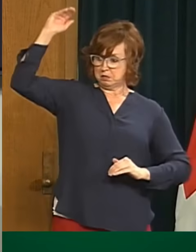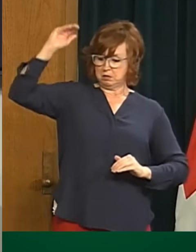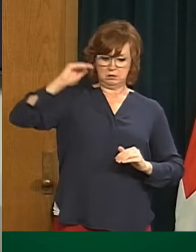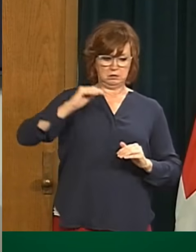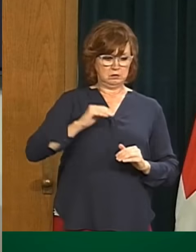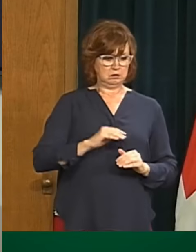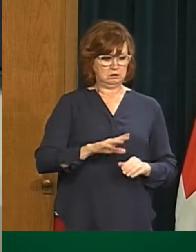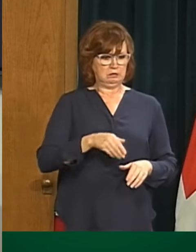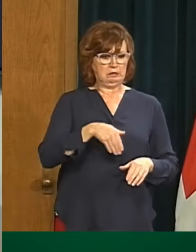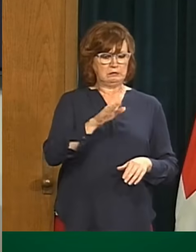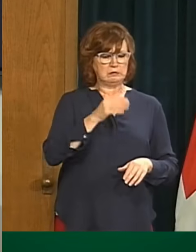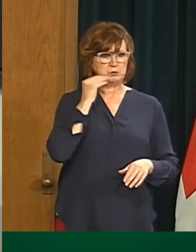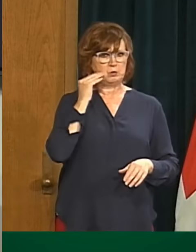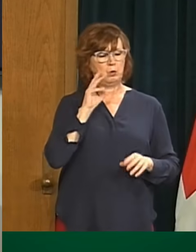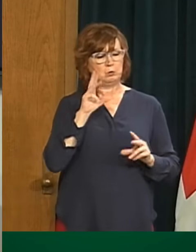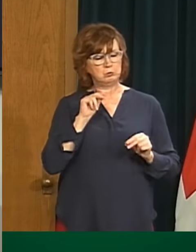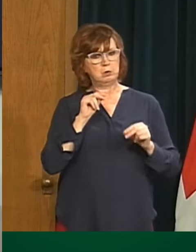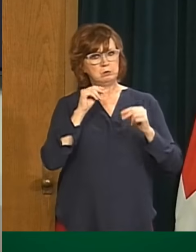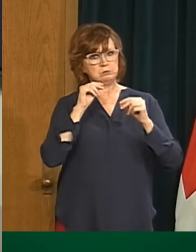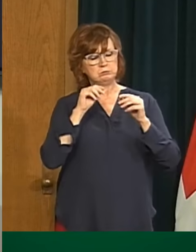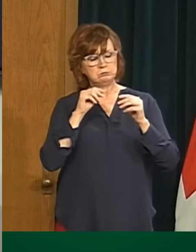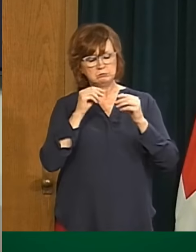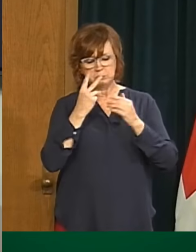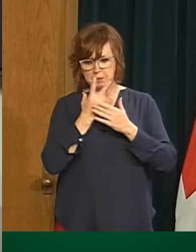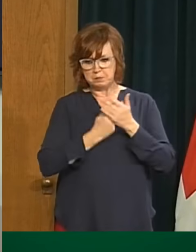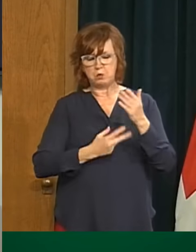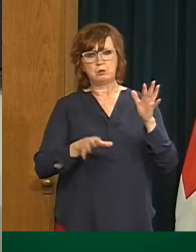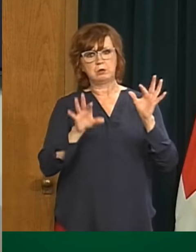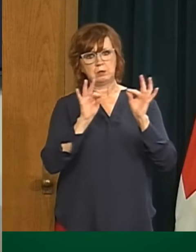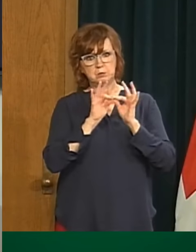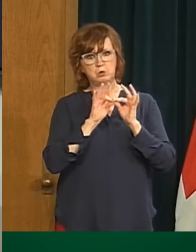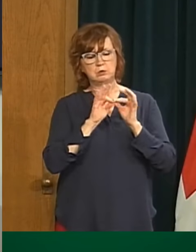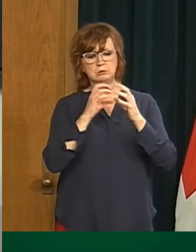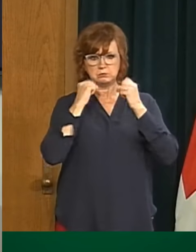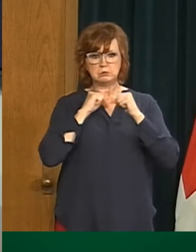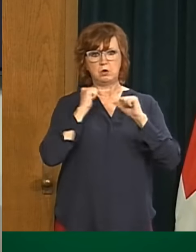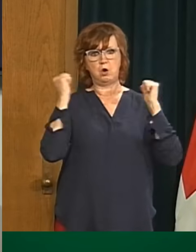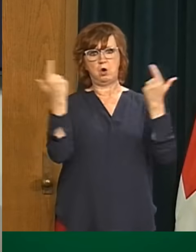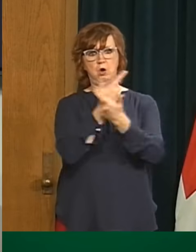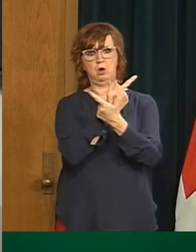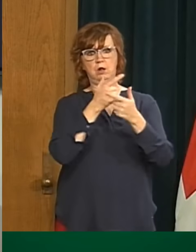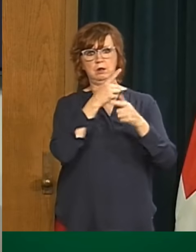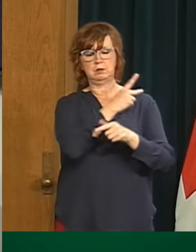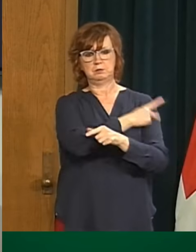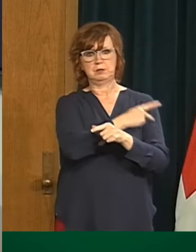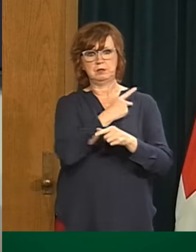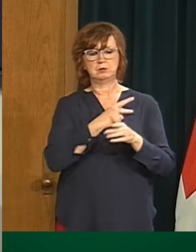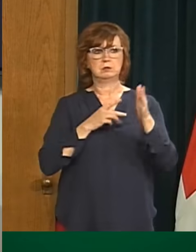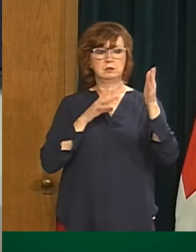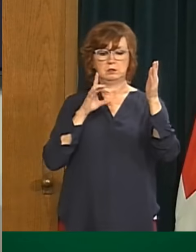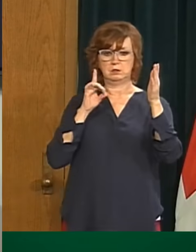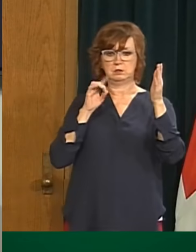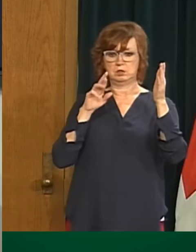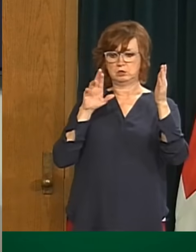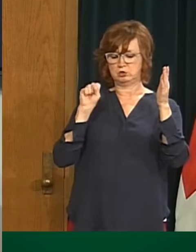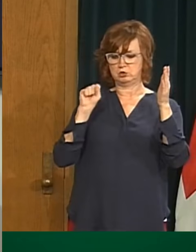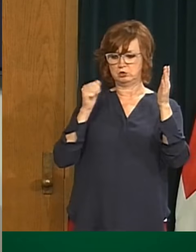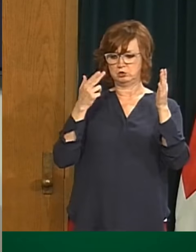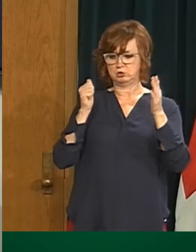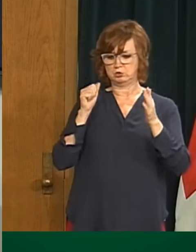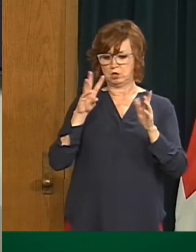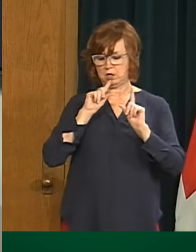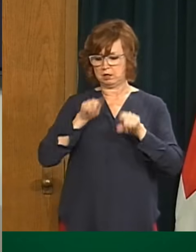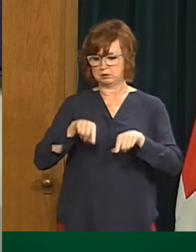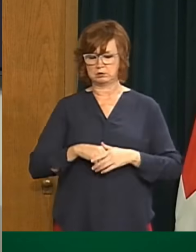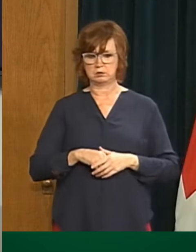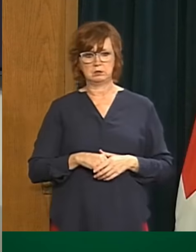patients and staff are as safe as possible. And Susan, do you have anything to add? I just think it's important that the public,